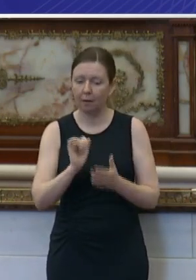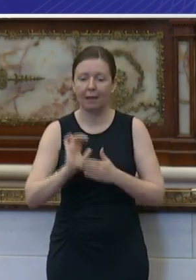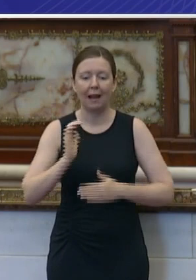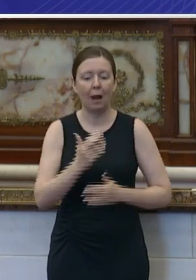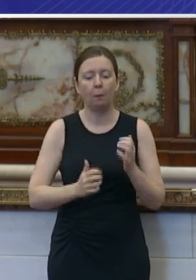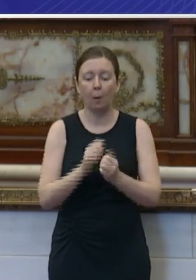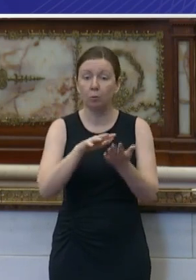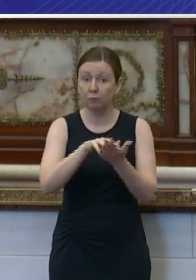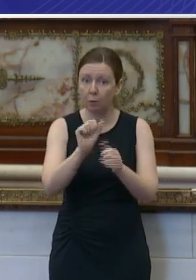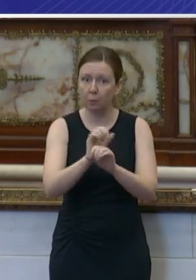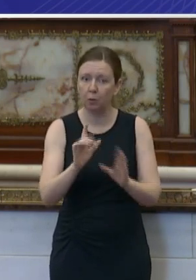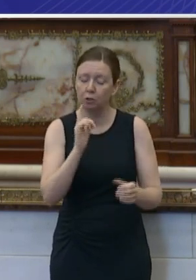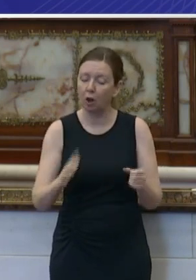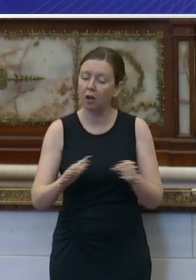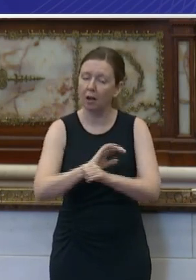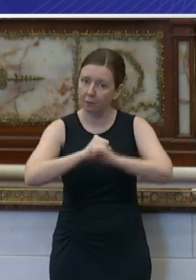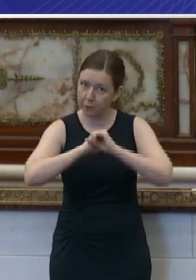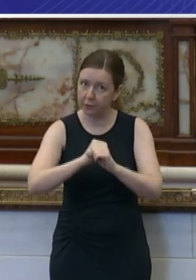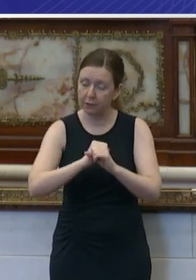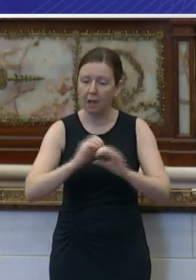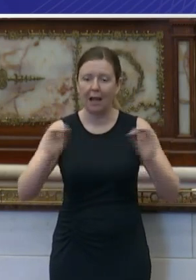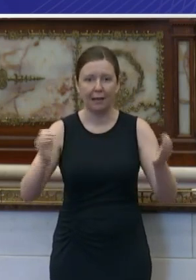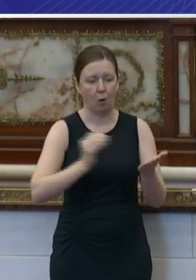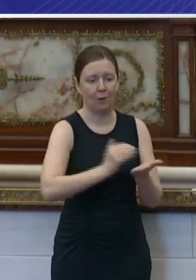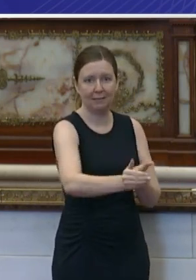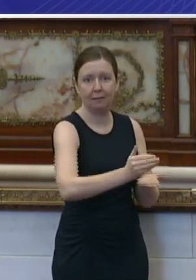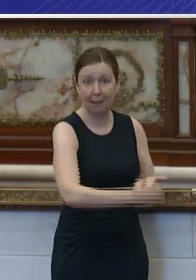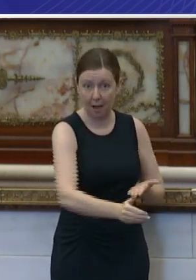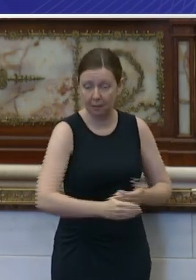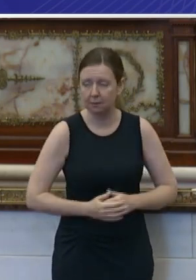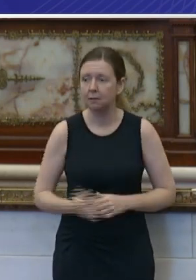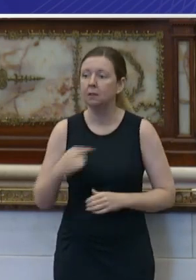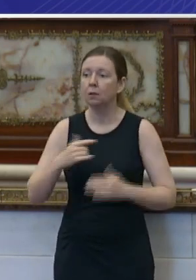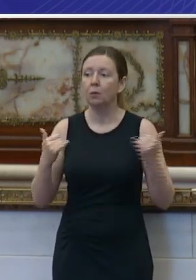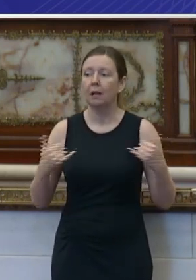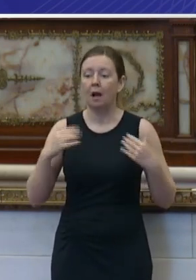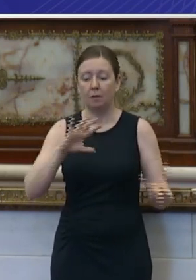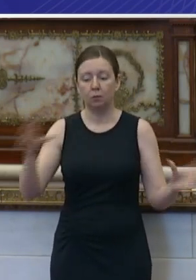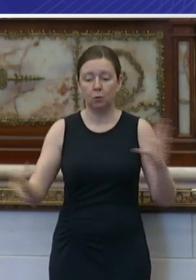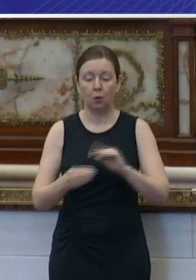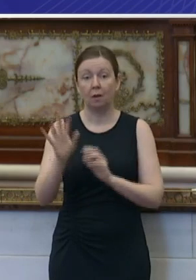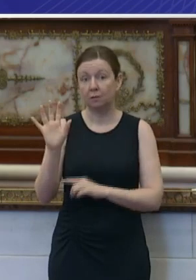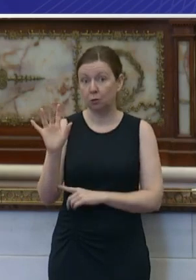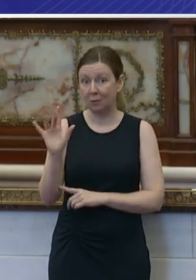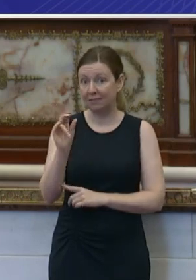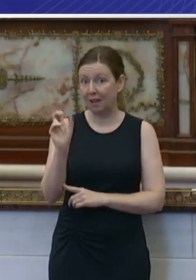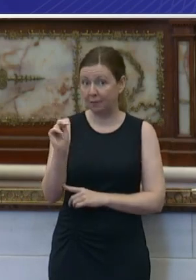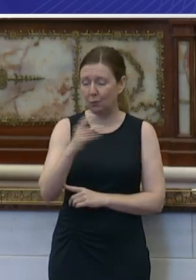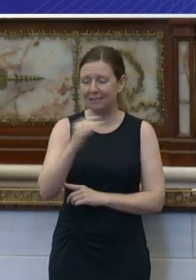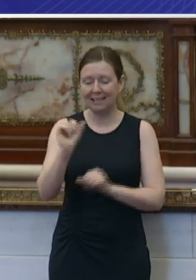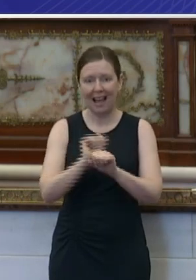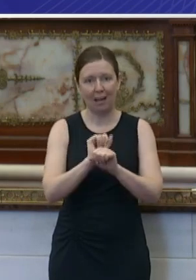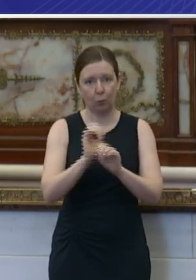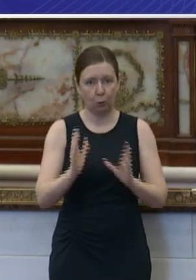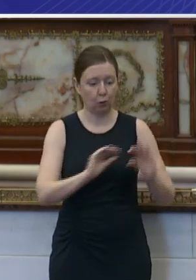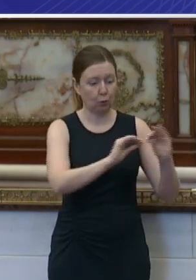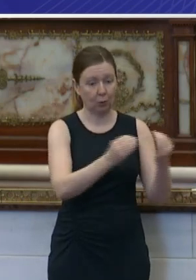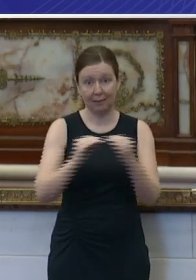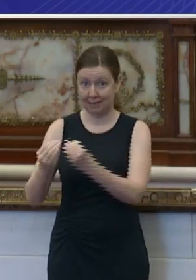most vulnerable workers are covered and no one is left behind. We now have a total of 25 unions and worker